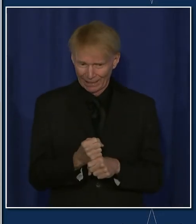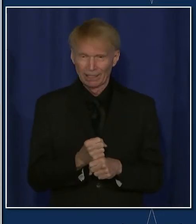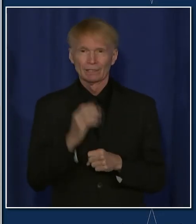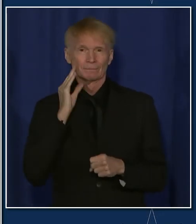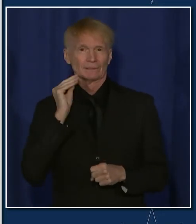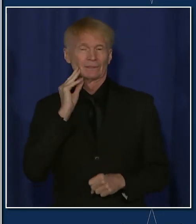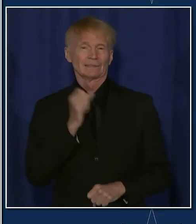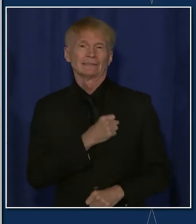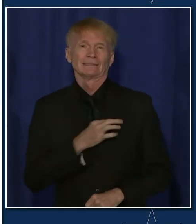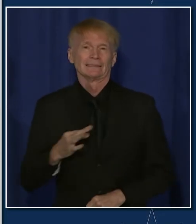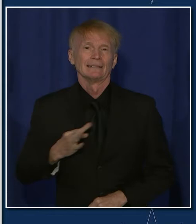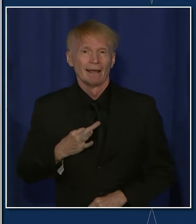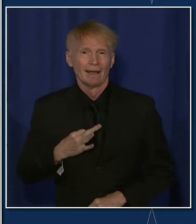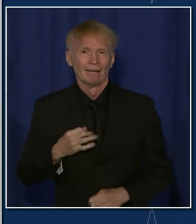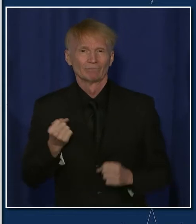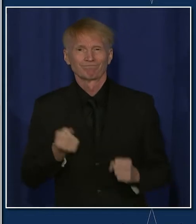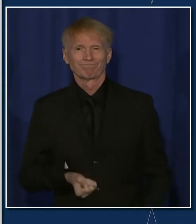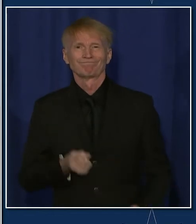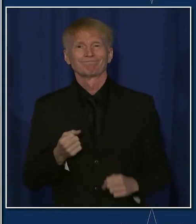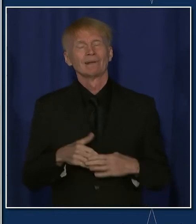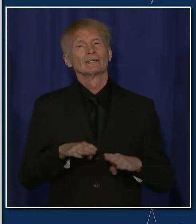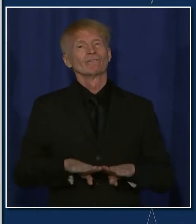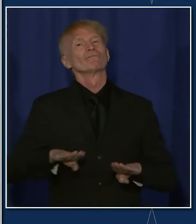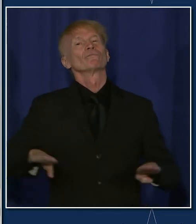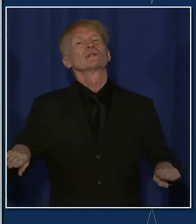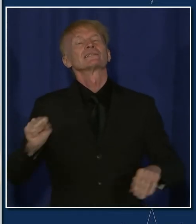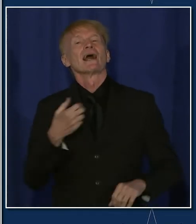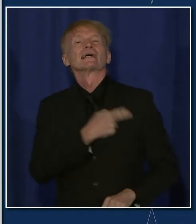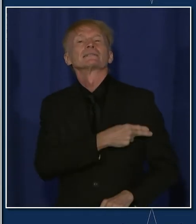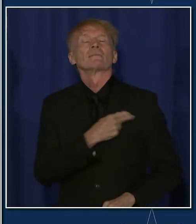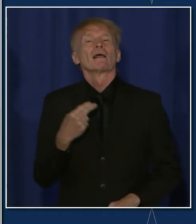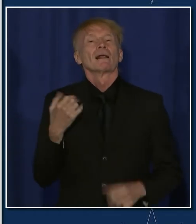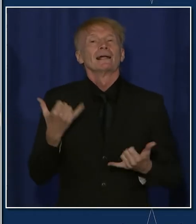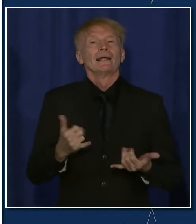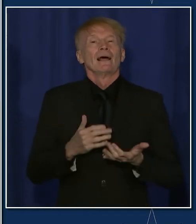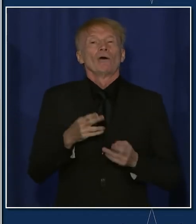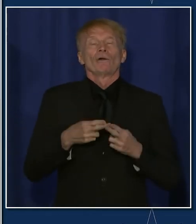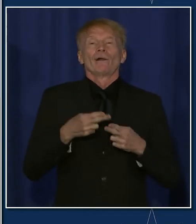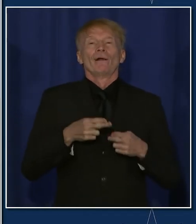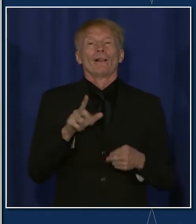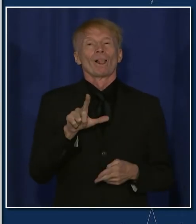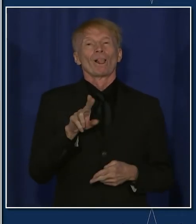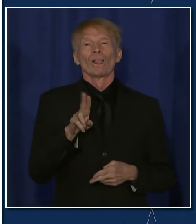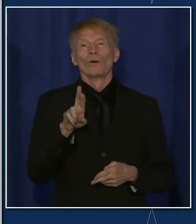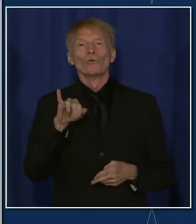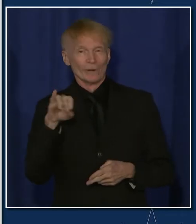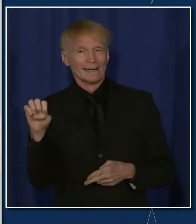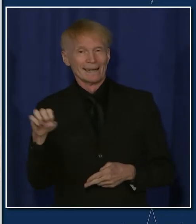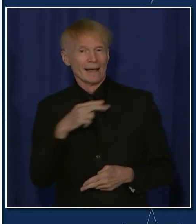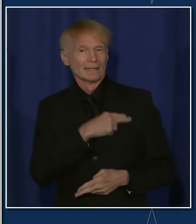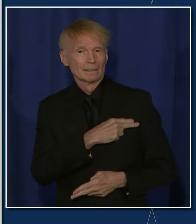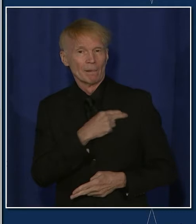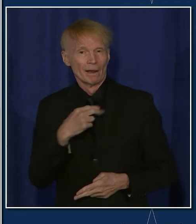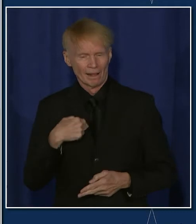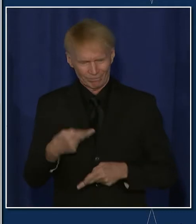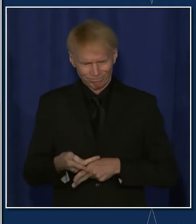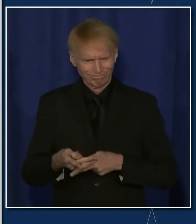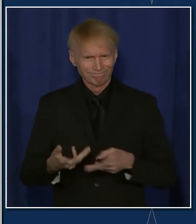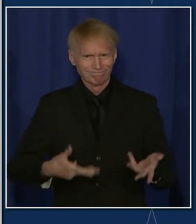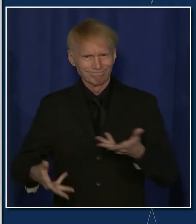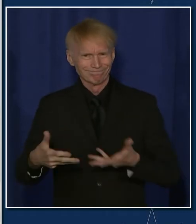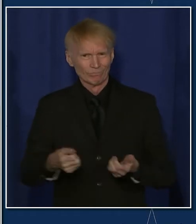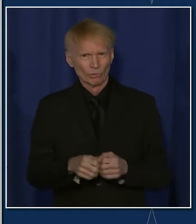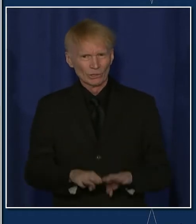on staff at the former Children's Hospital in Chicago, now and in Robert Lurie Hospital. I care for children